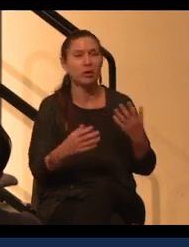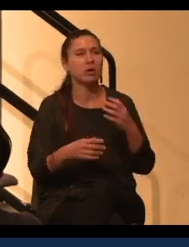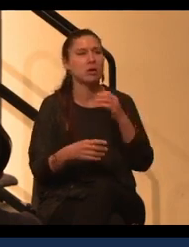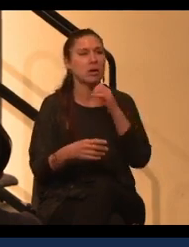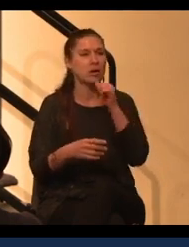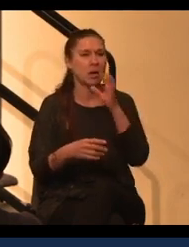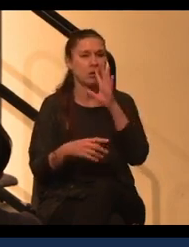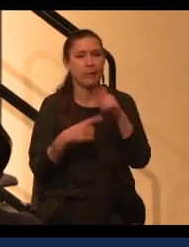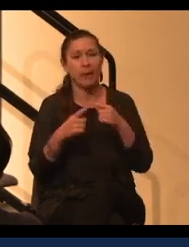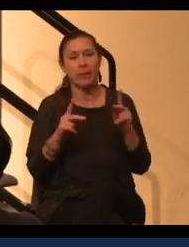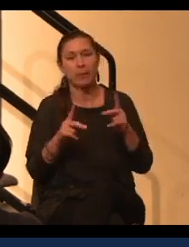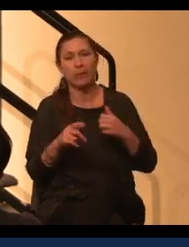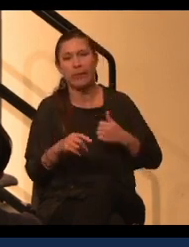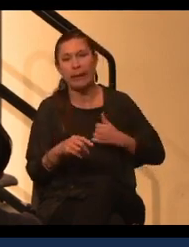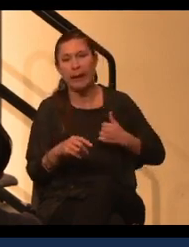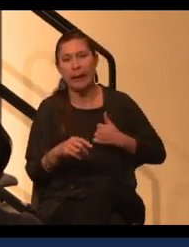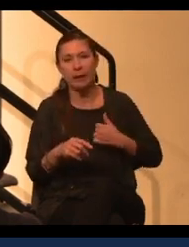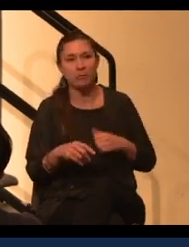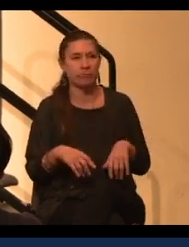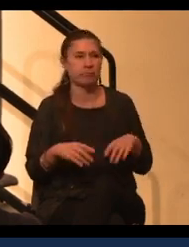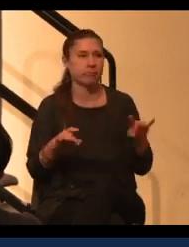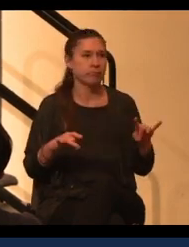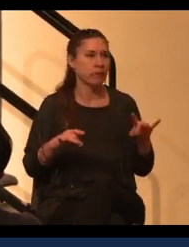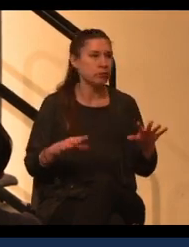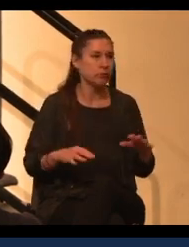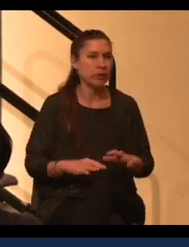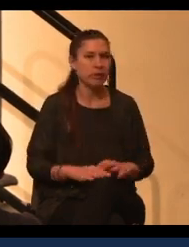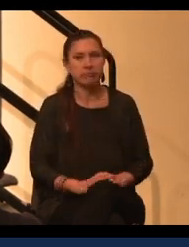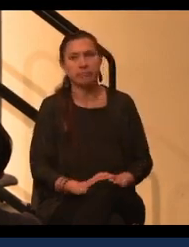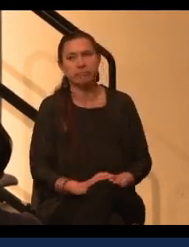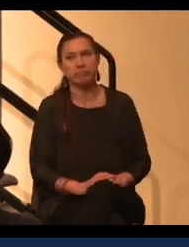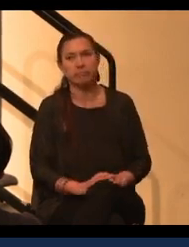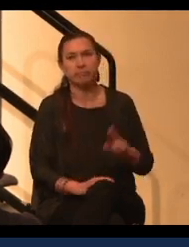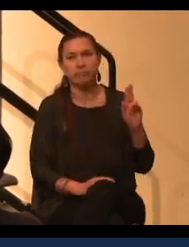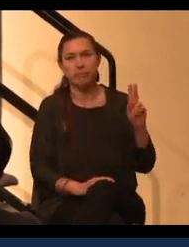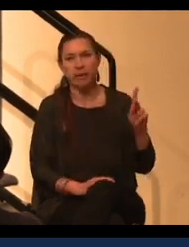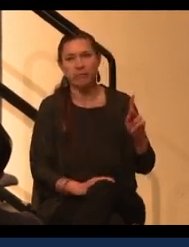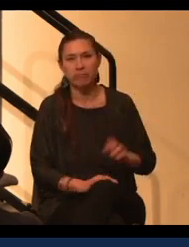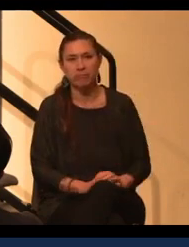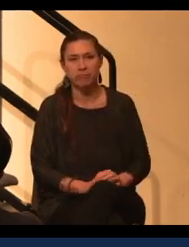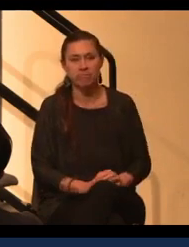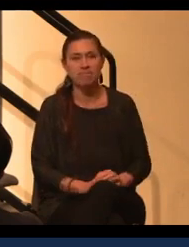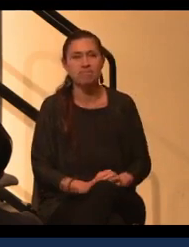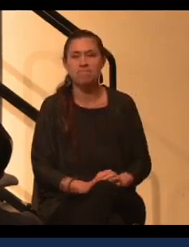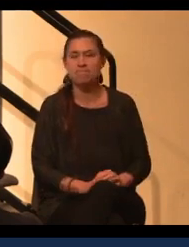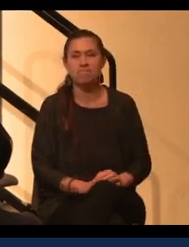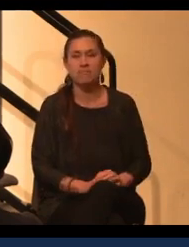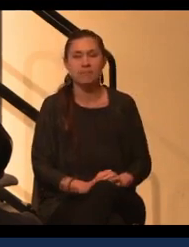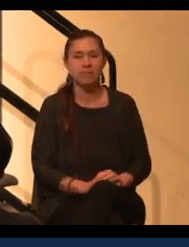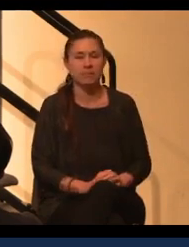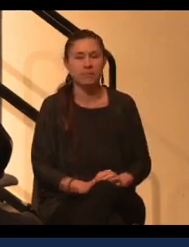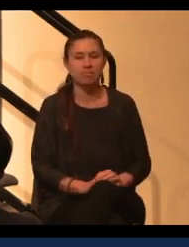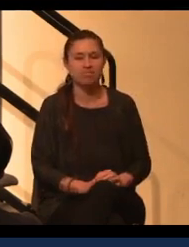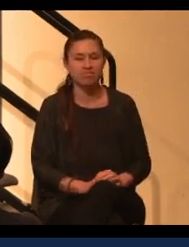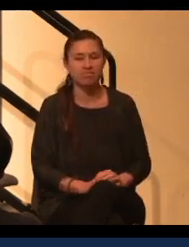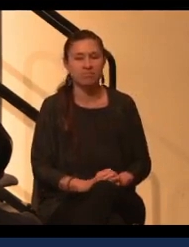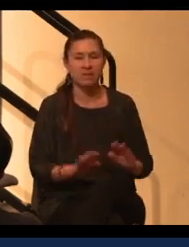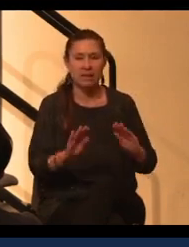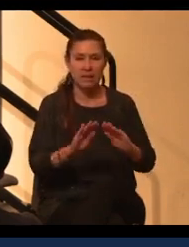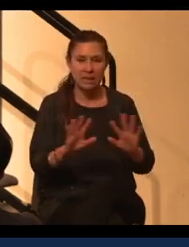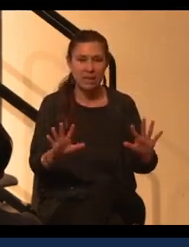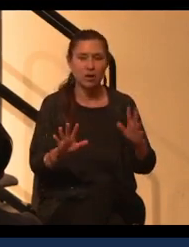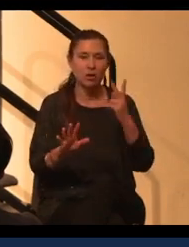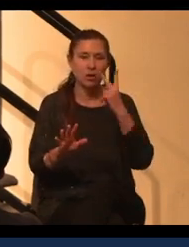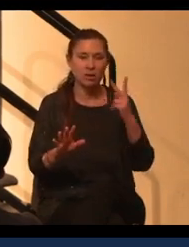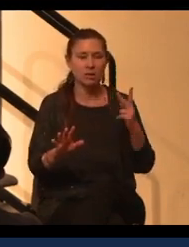from Canada or those from Australia or those from the UK. Consistently, there has been a clear pattern of